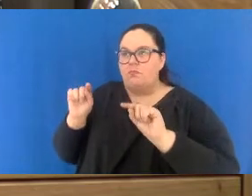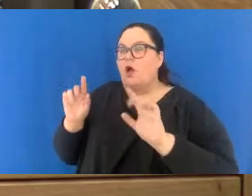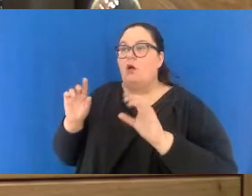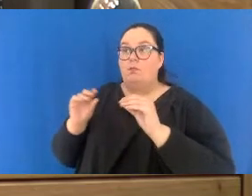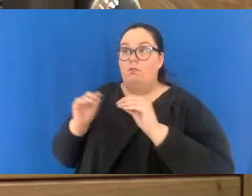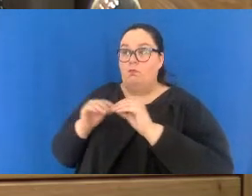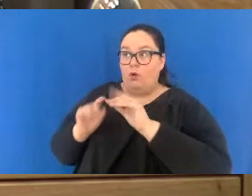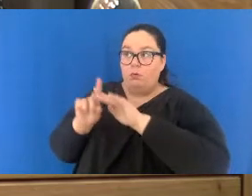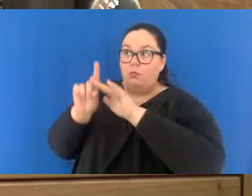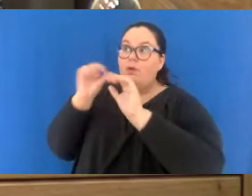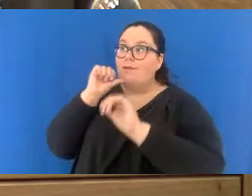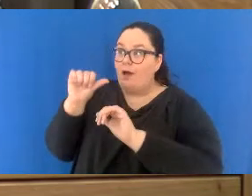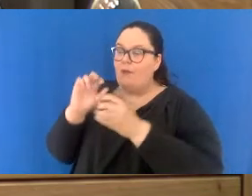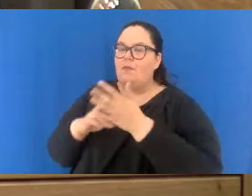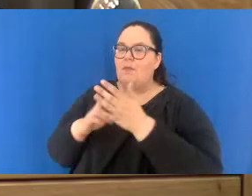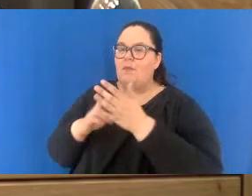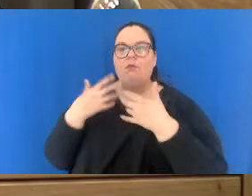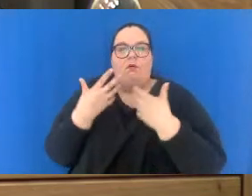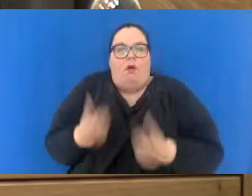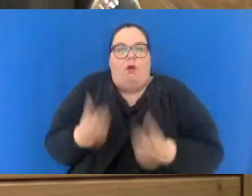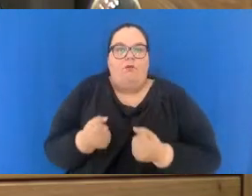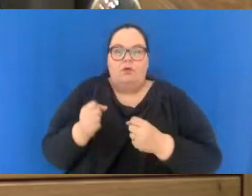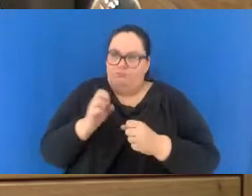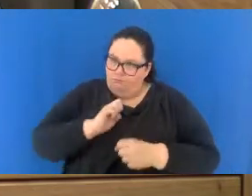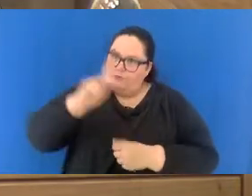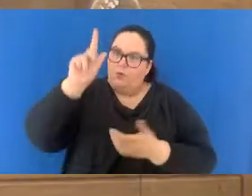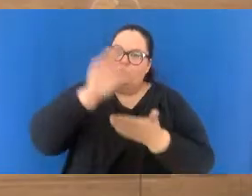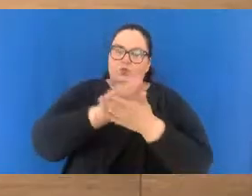we can have more confidence going back.